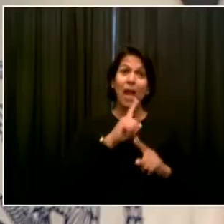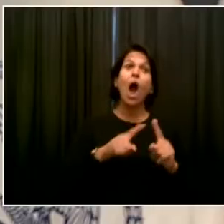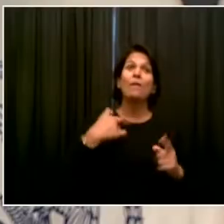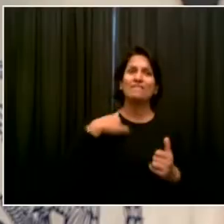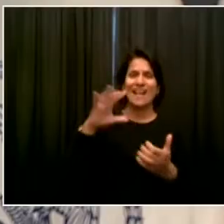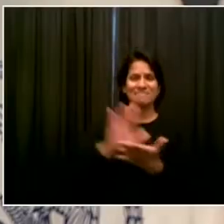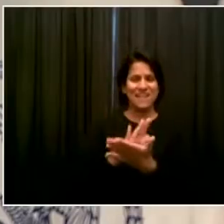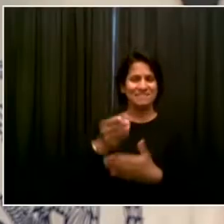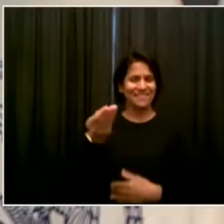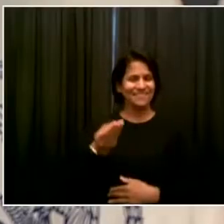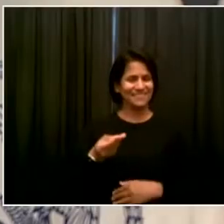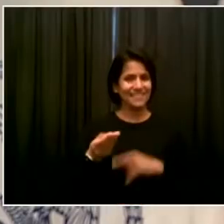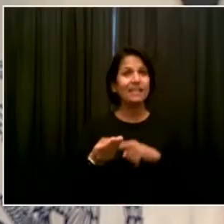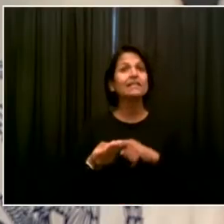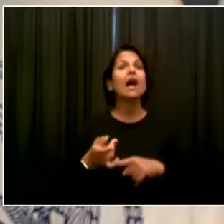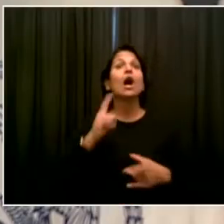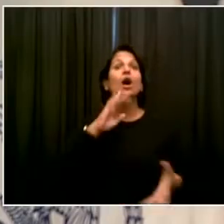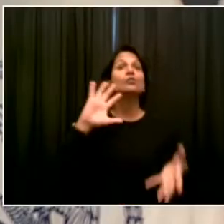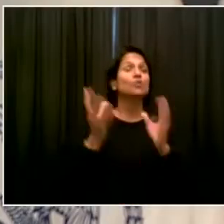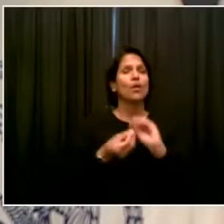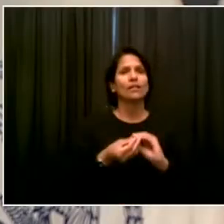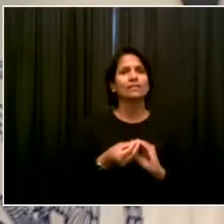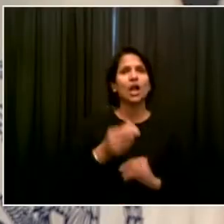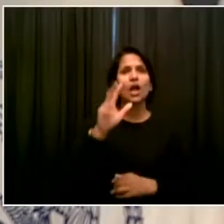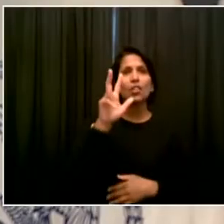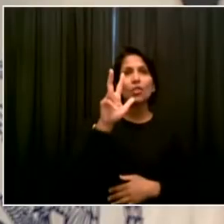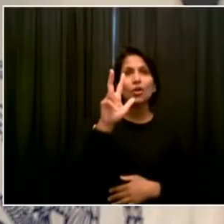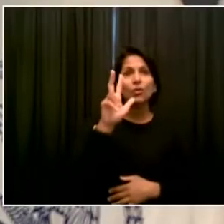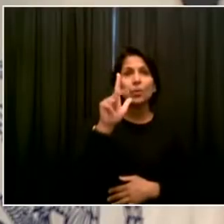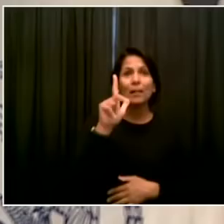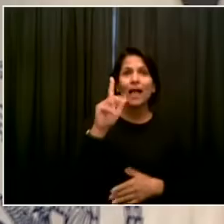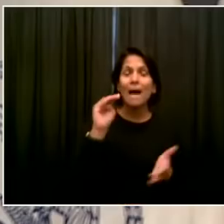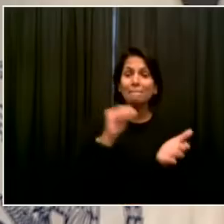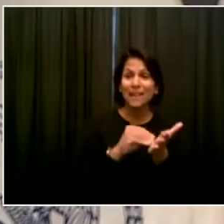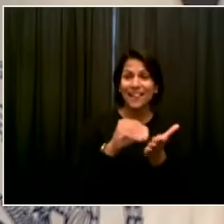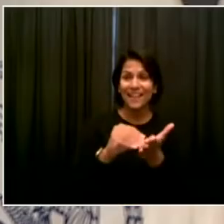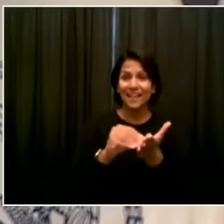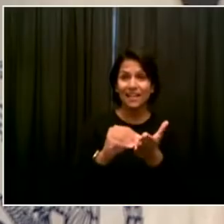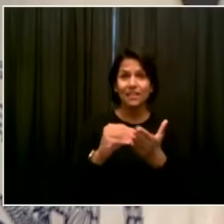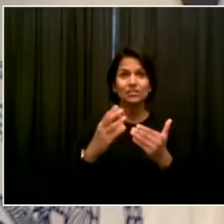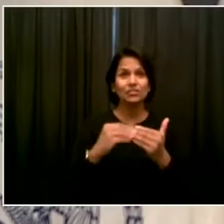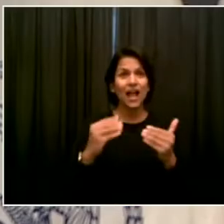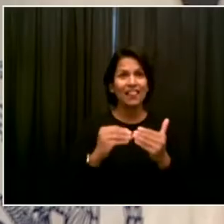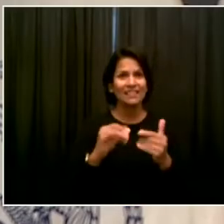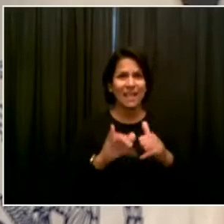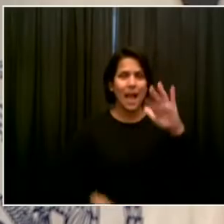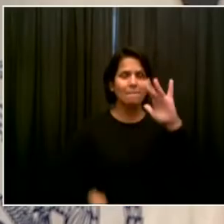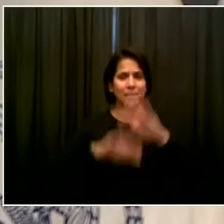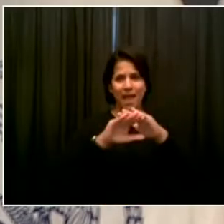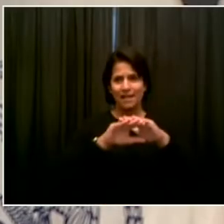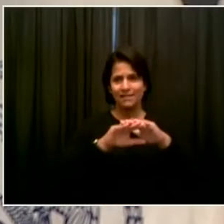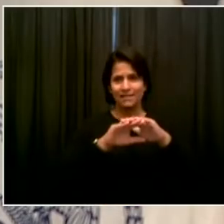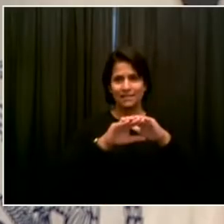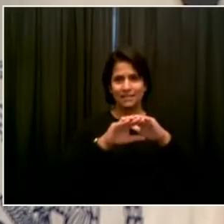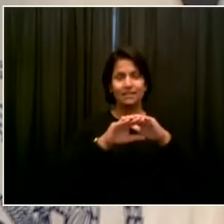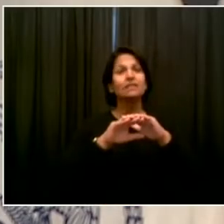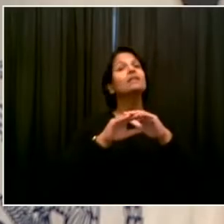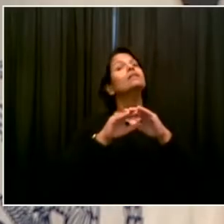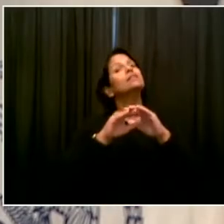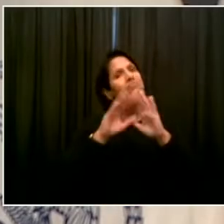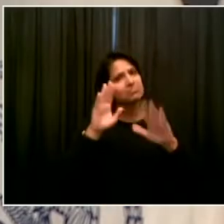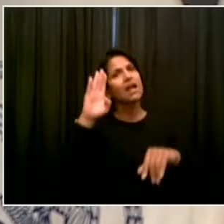23 million is the maximum it could be. And again, that's real money, but against the backdrop of a